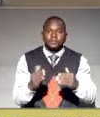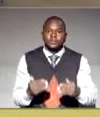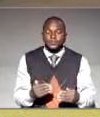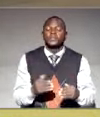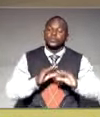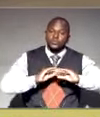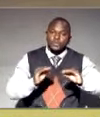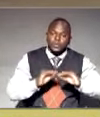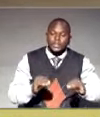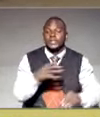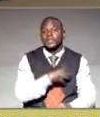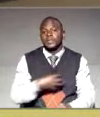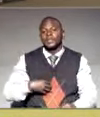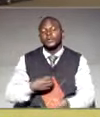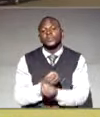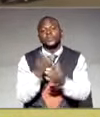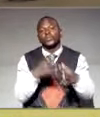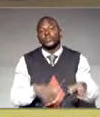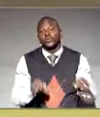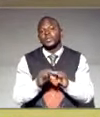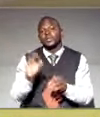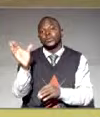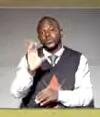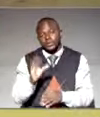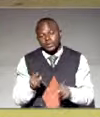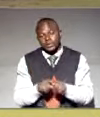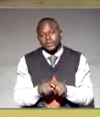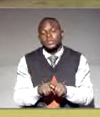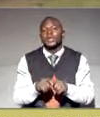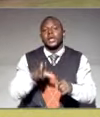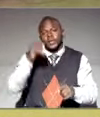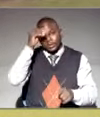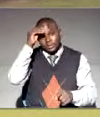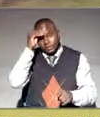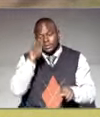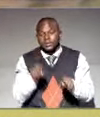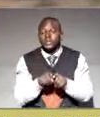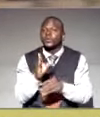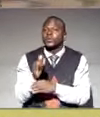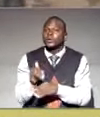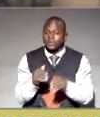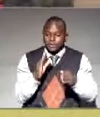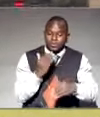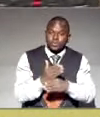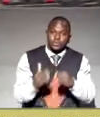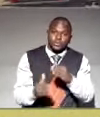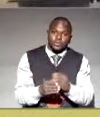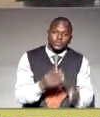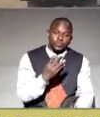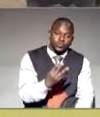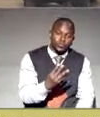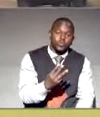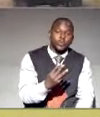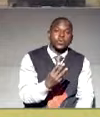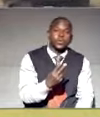force in relevant courses for skills development and knowledge acquisition. The ministry is also constructing a 250-bed